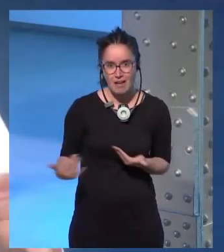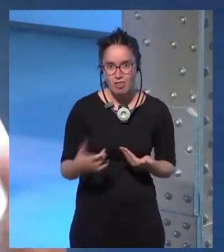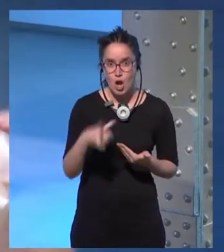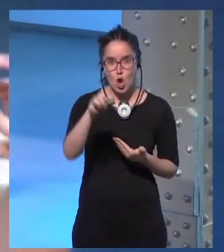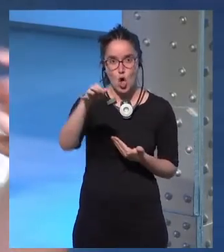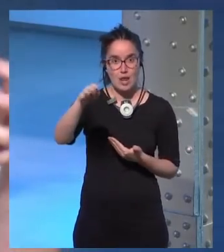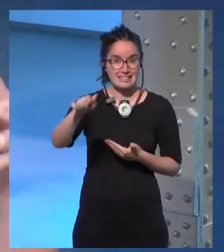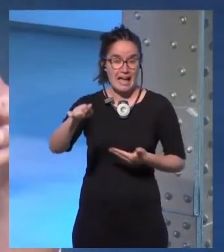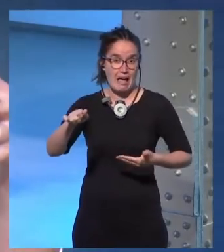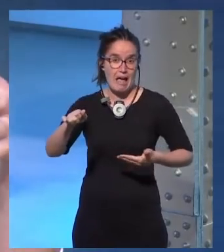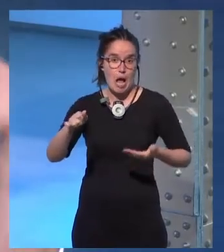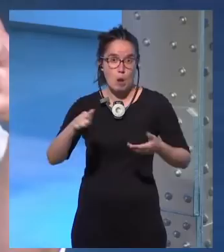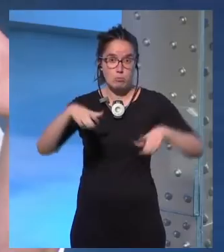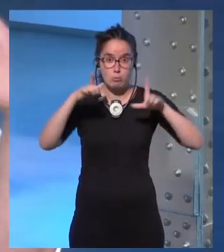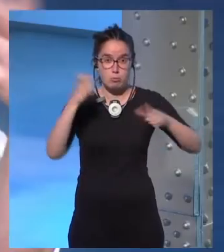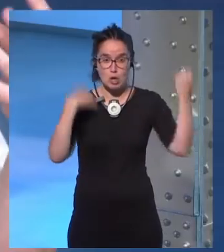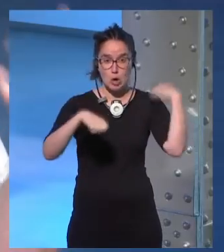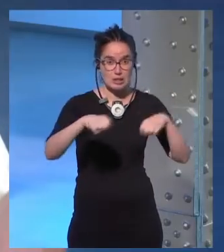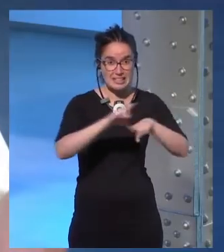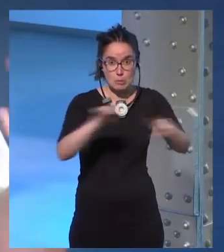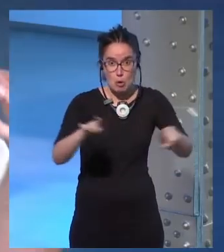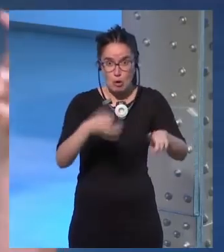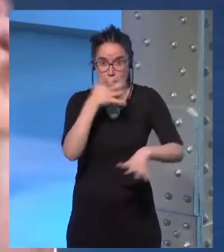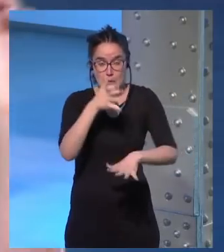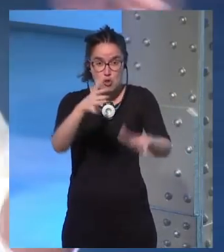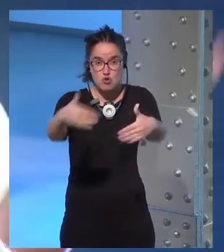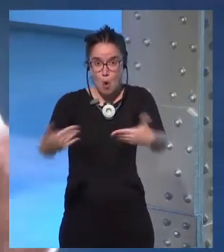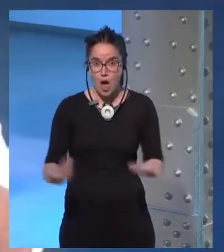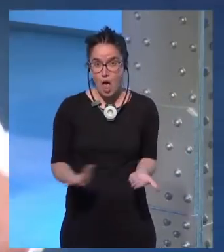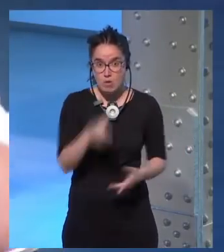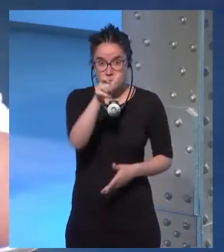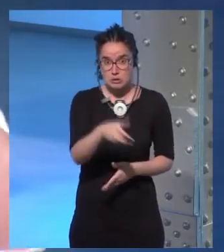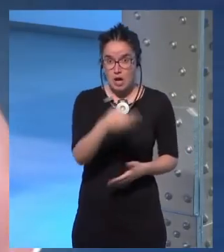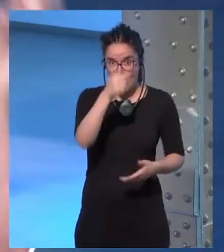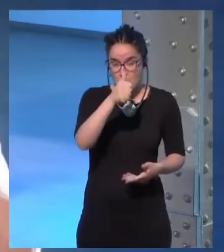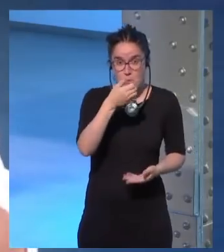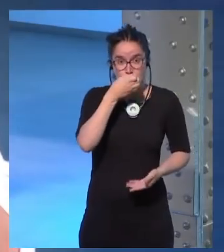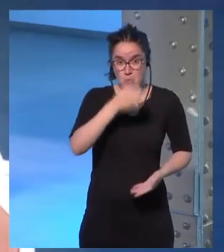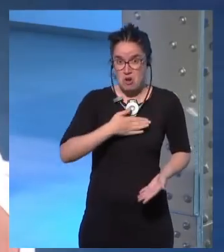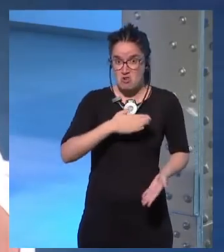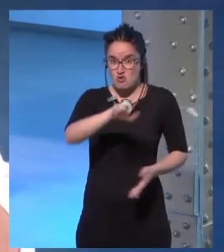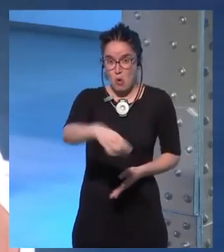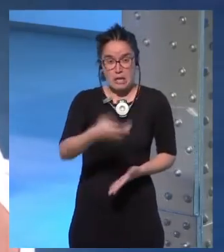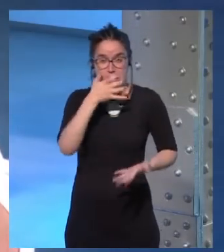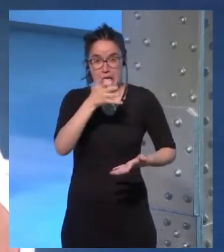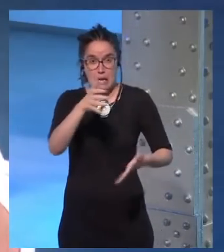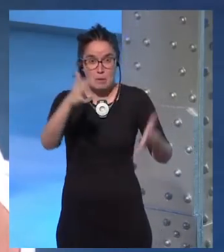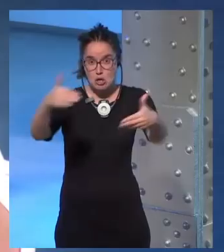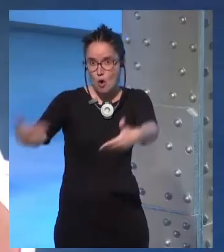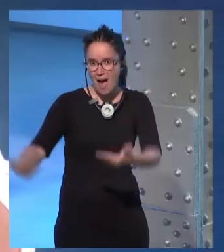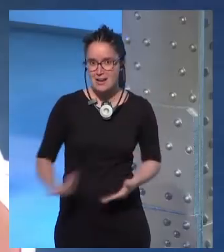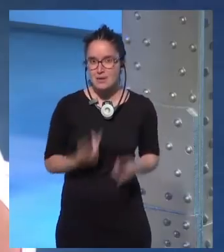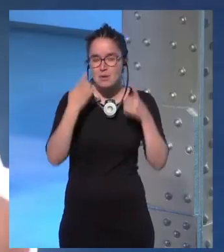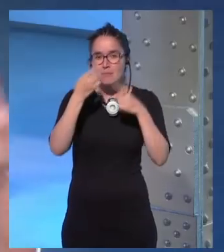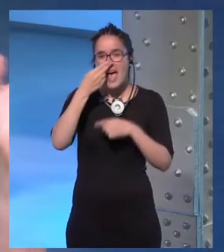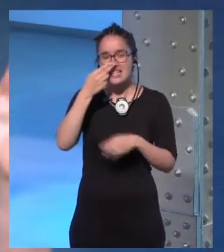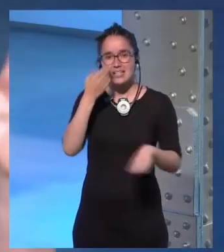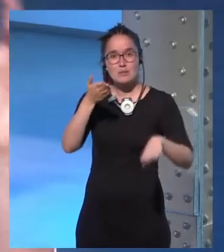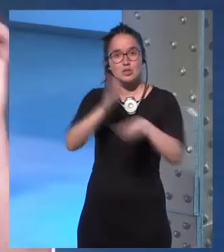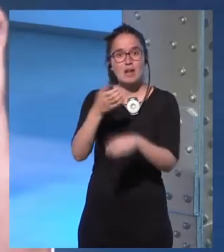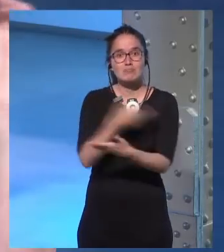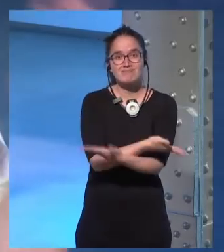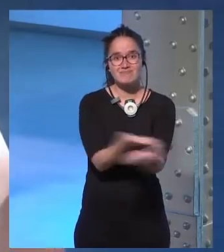But they're not as, they acknowledge more the full humanity and the full spectrum of men